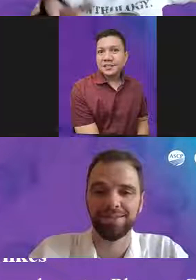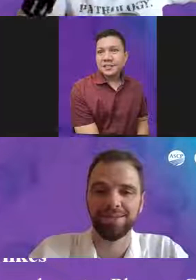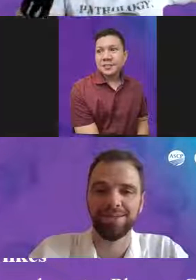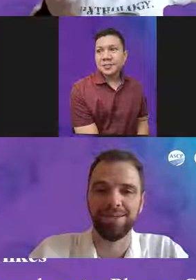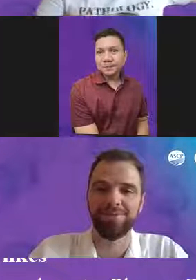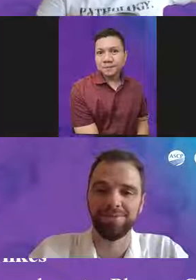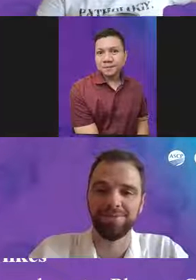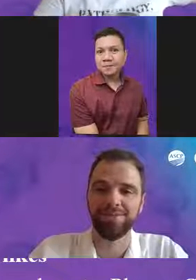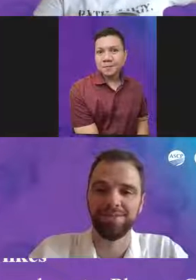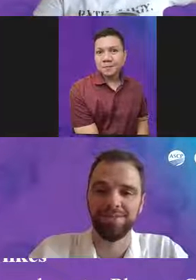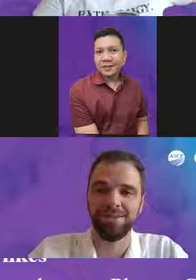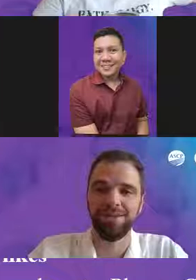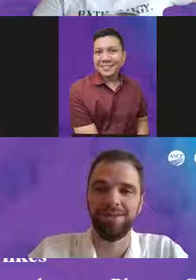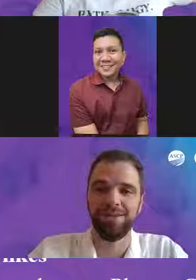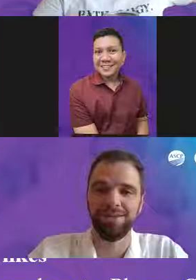urine.